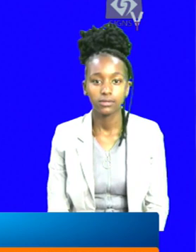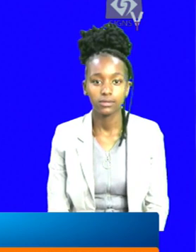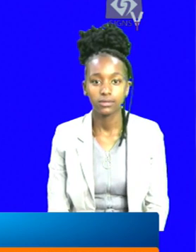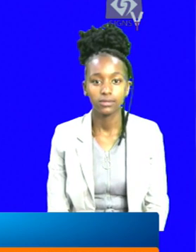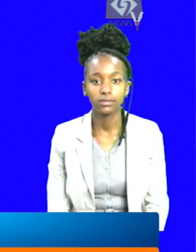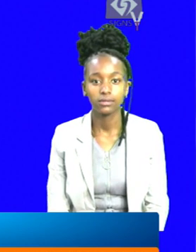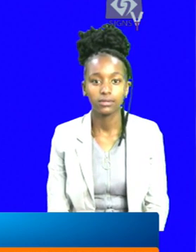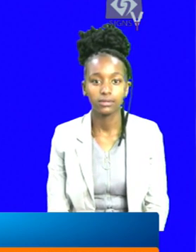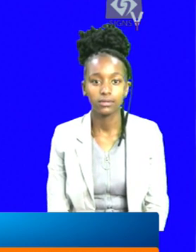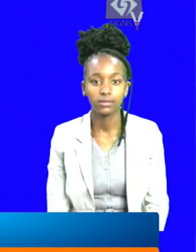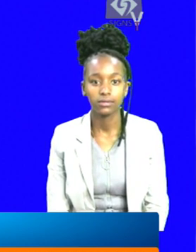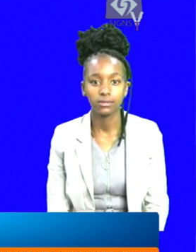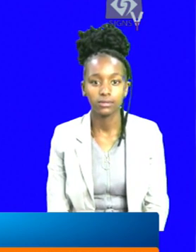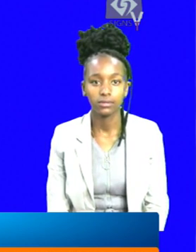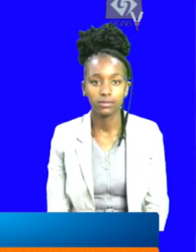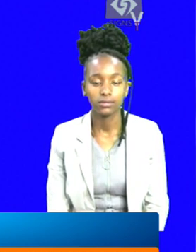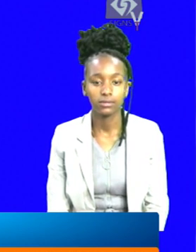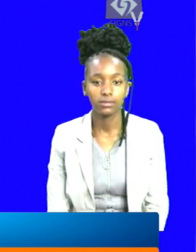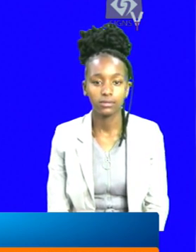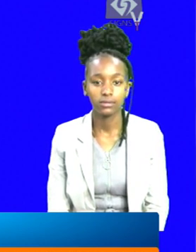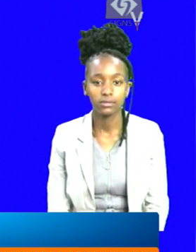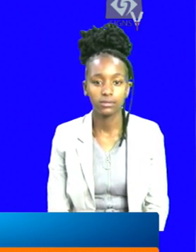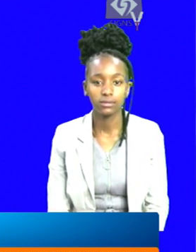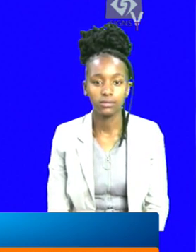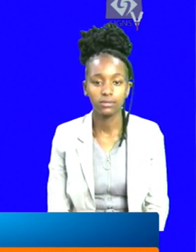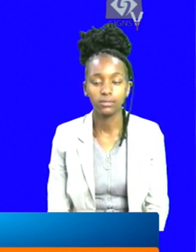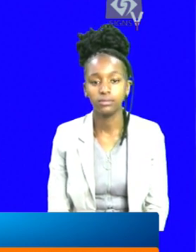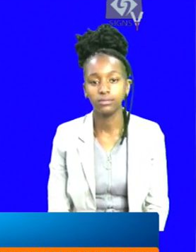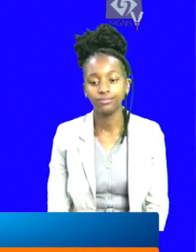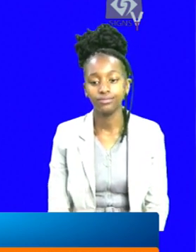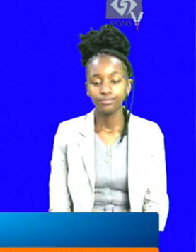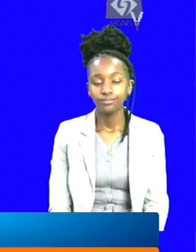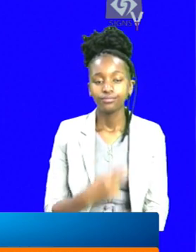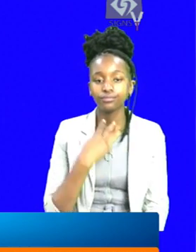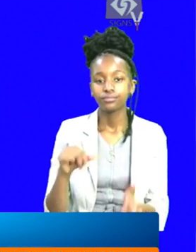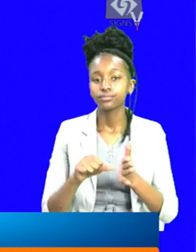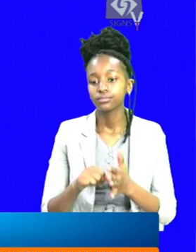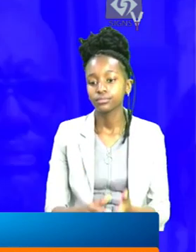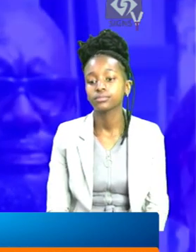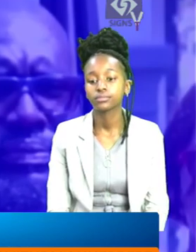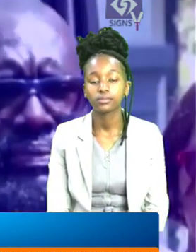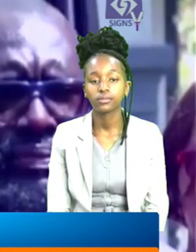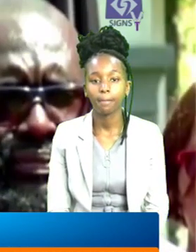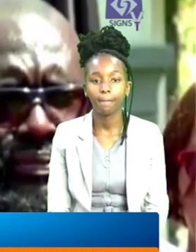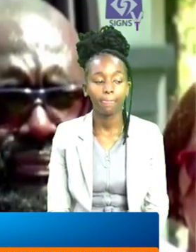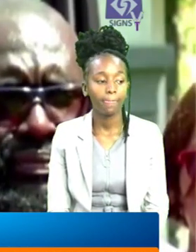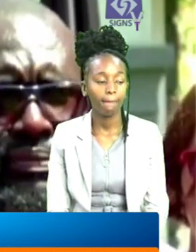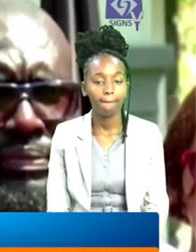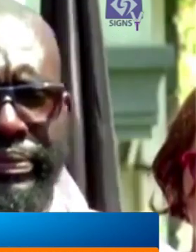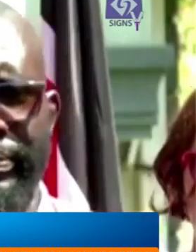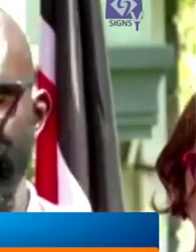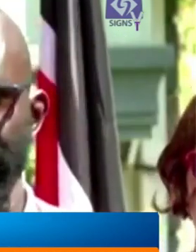civil disobedience, tax boycotts, and defiance that are meant to compel the